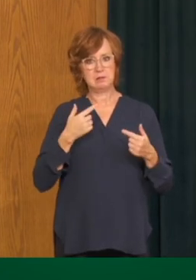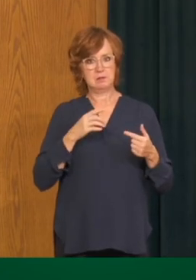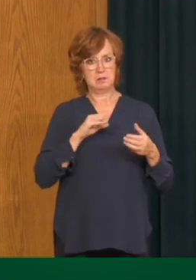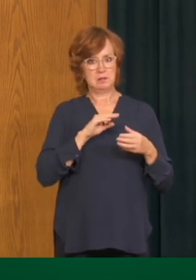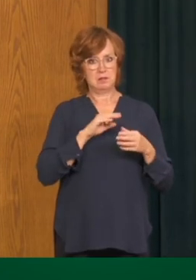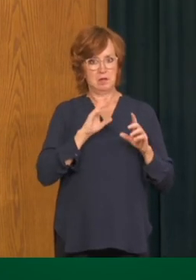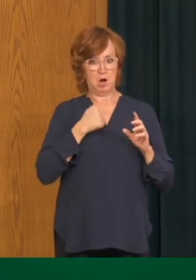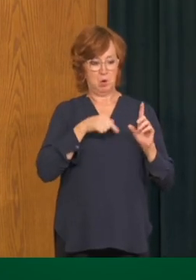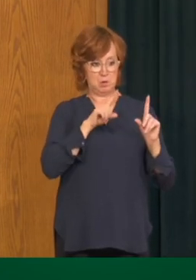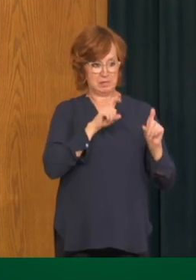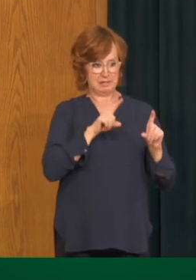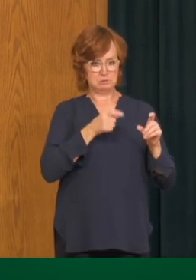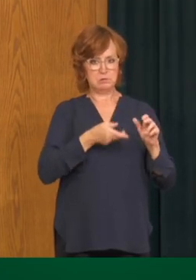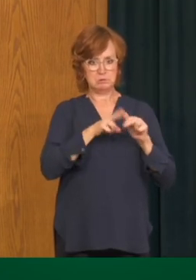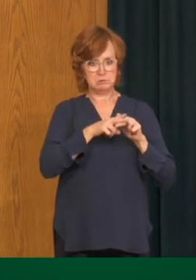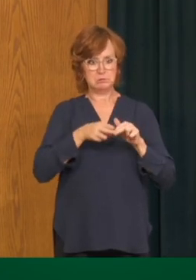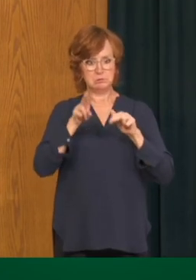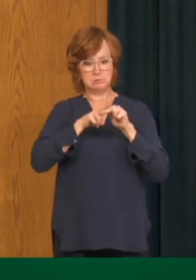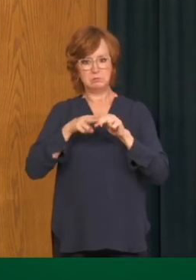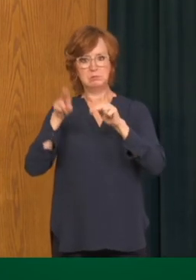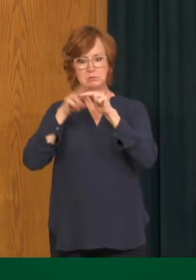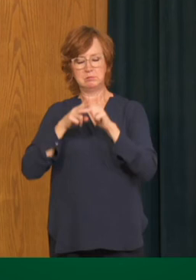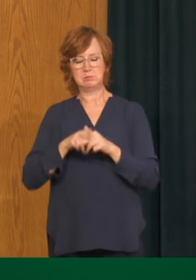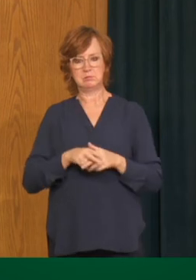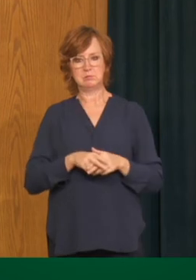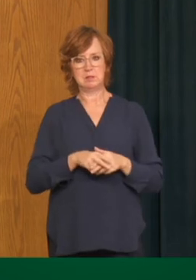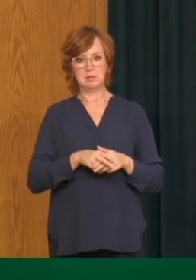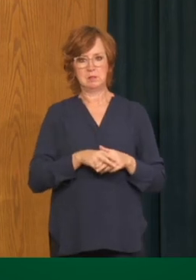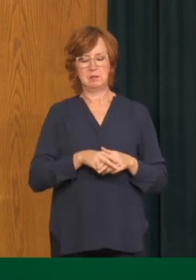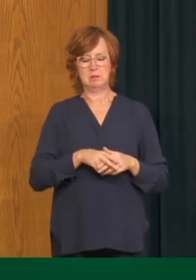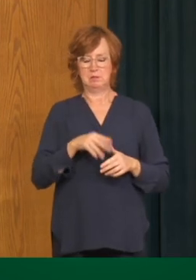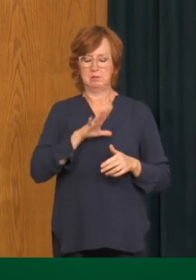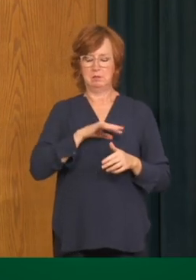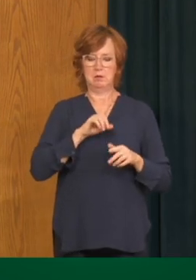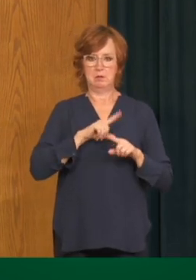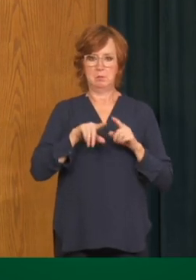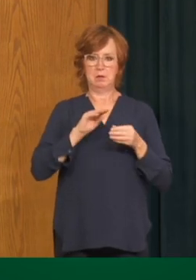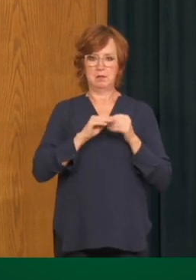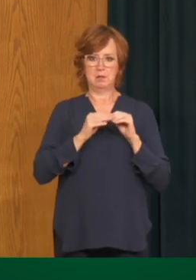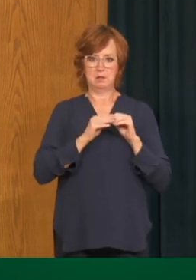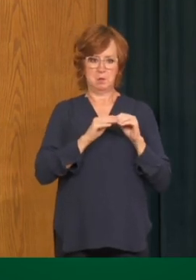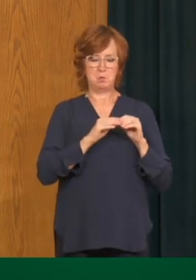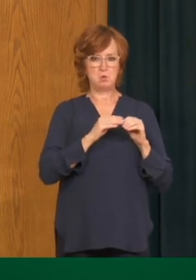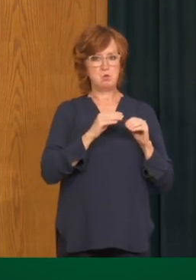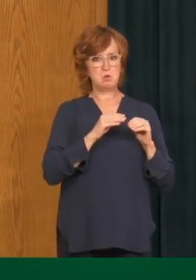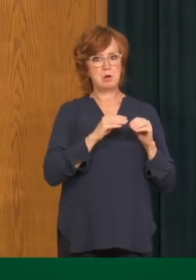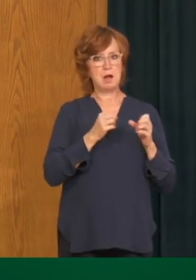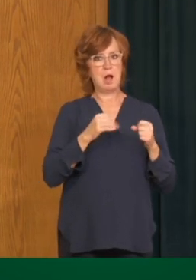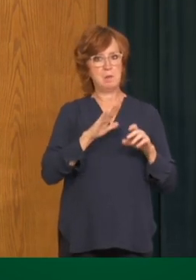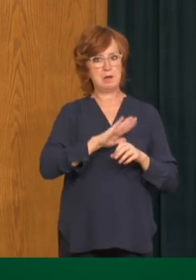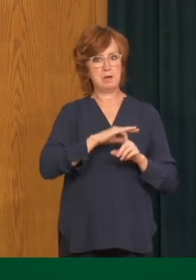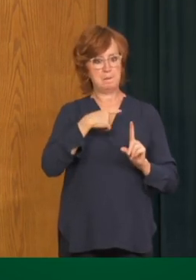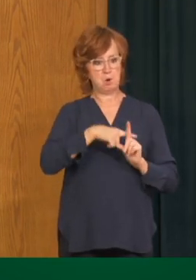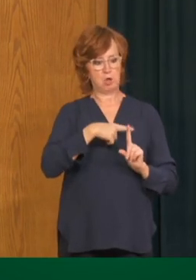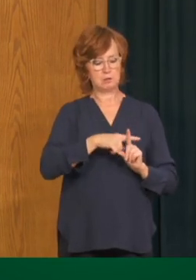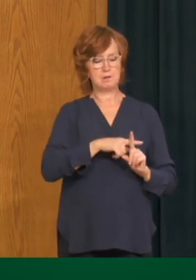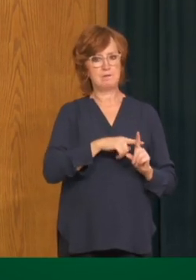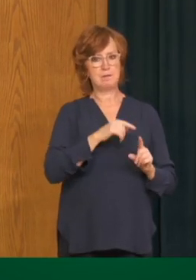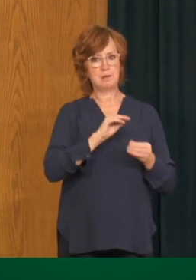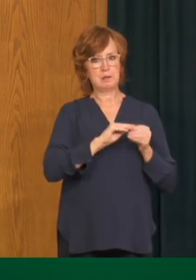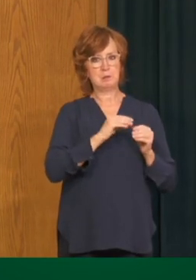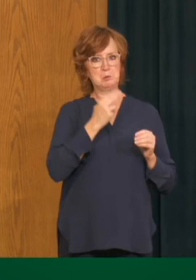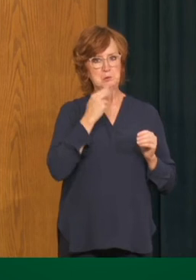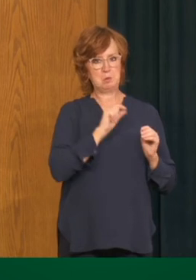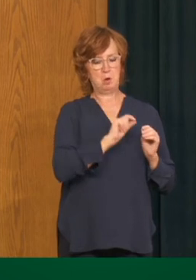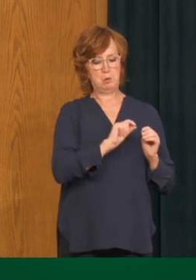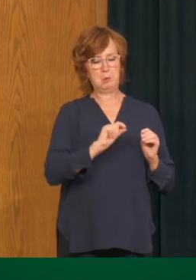increased, and our test positive rate remains fairly consistent and fairly low here in Saskatchewan. So we're very